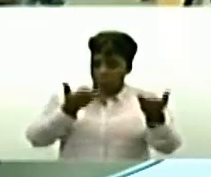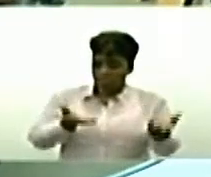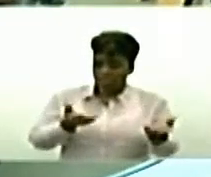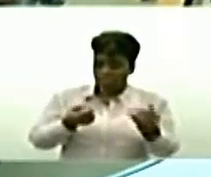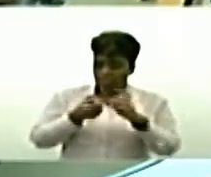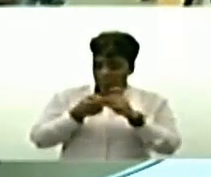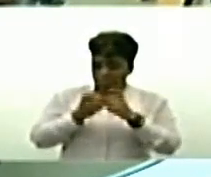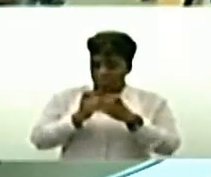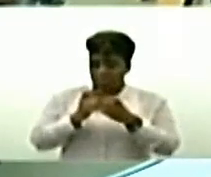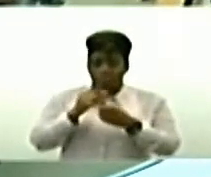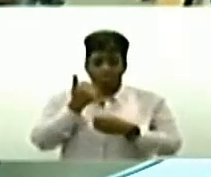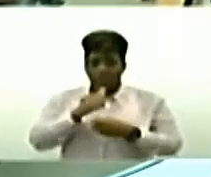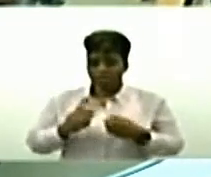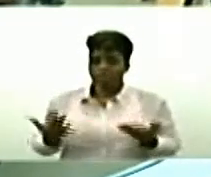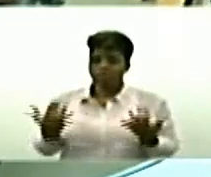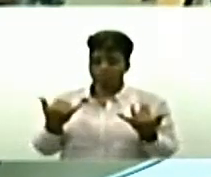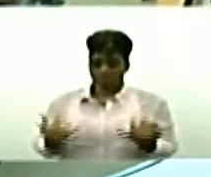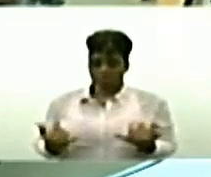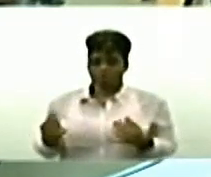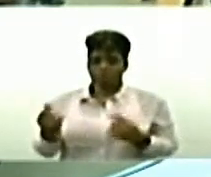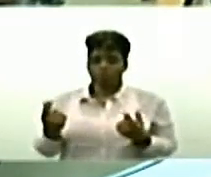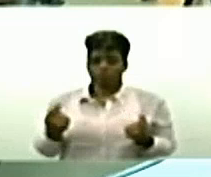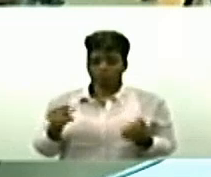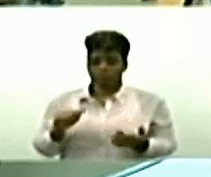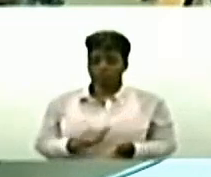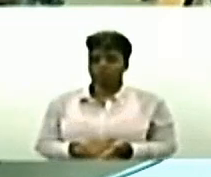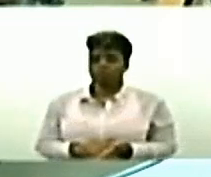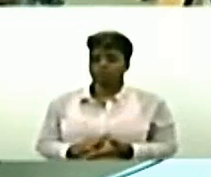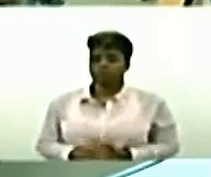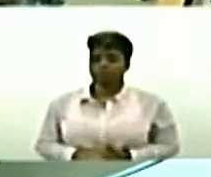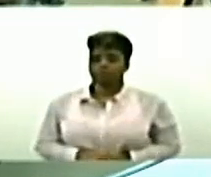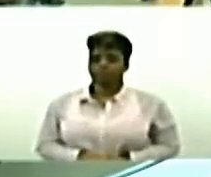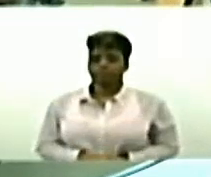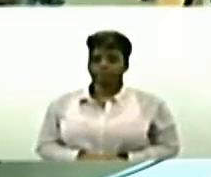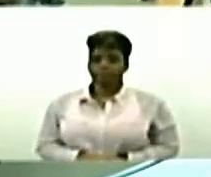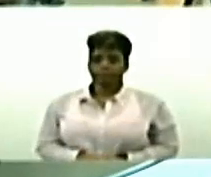is the point at which you can do so.